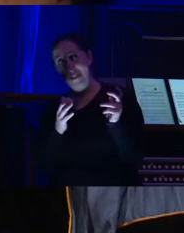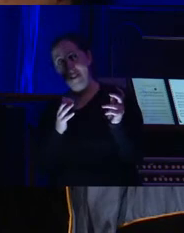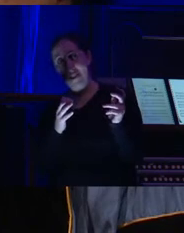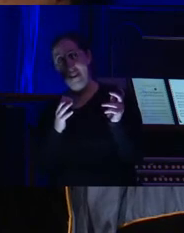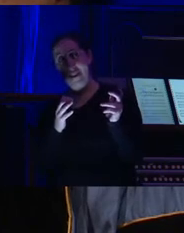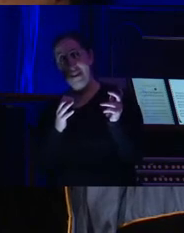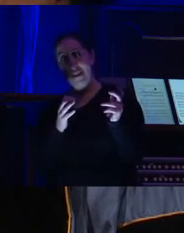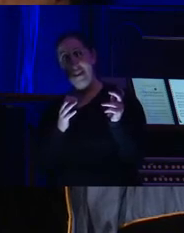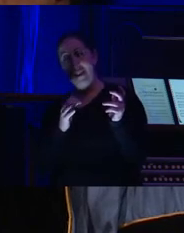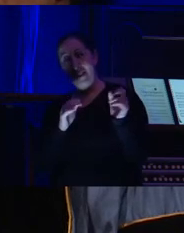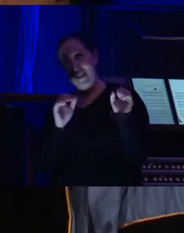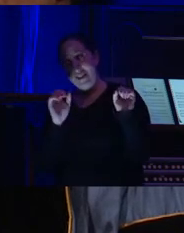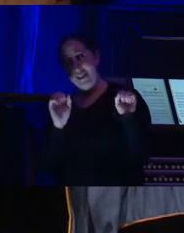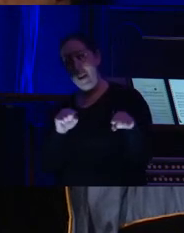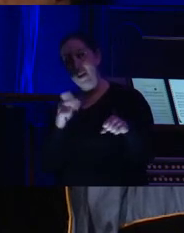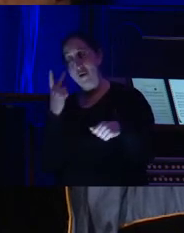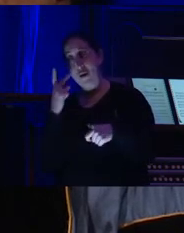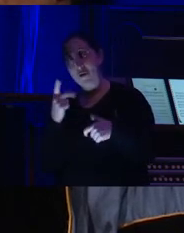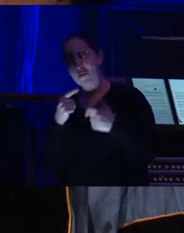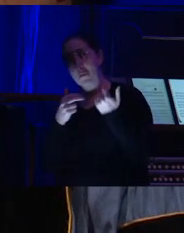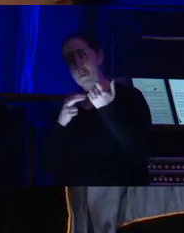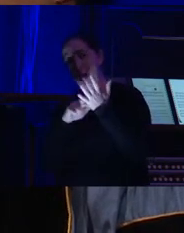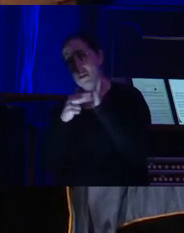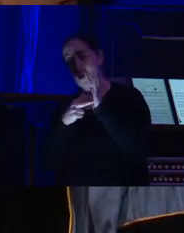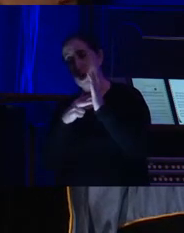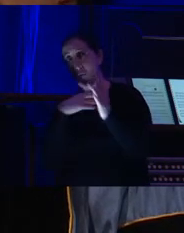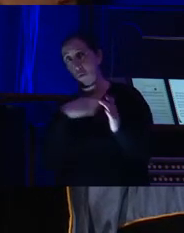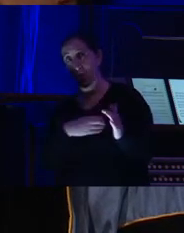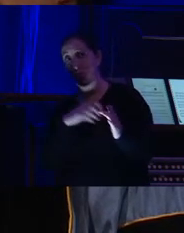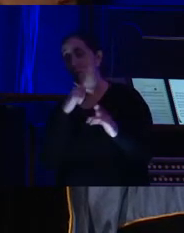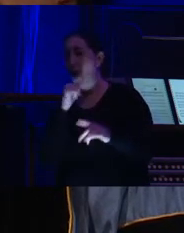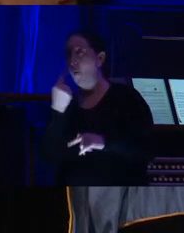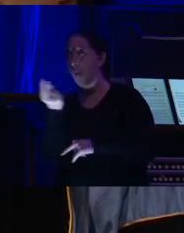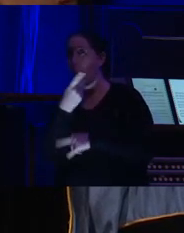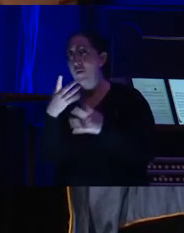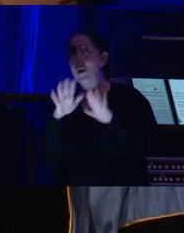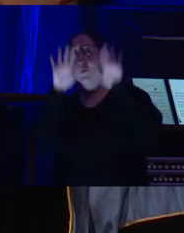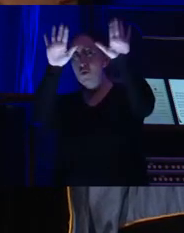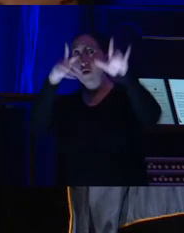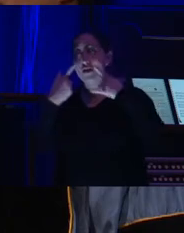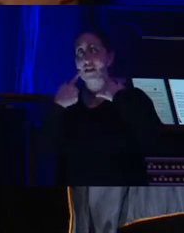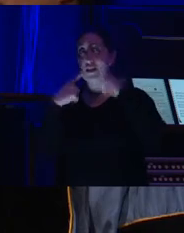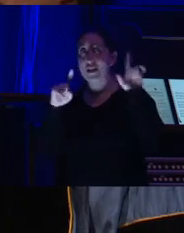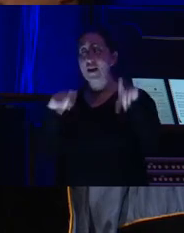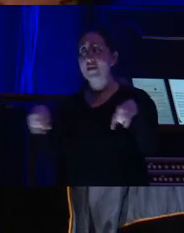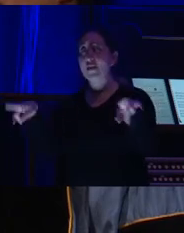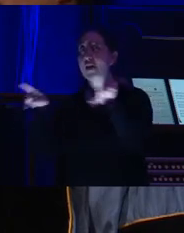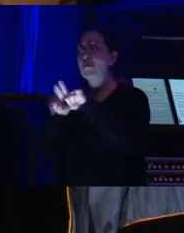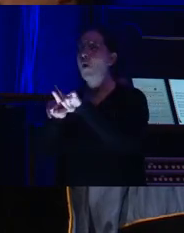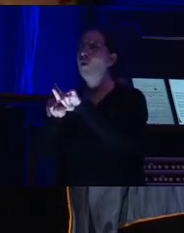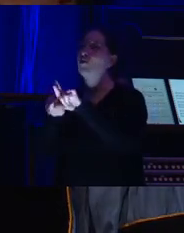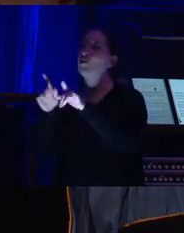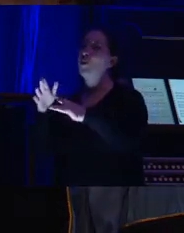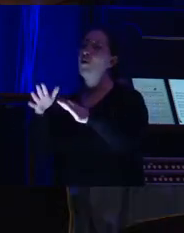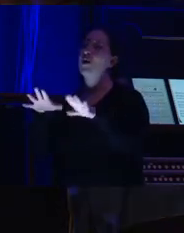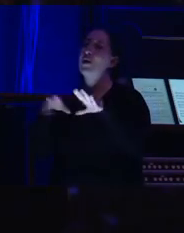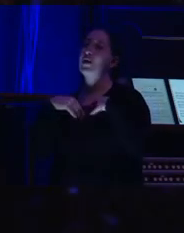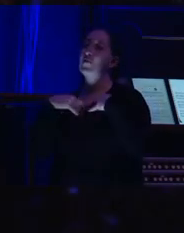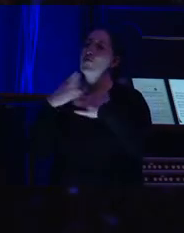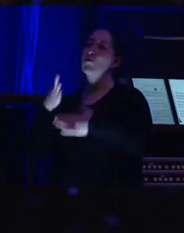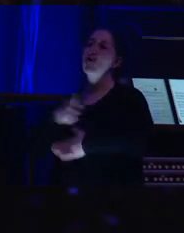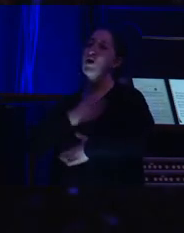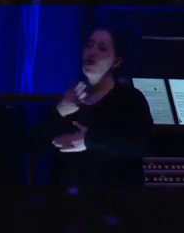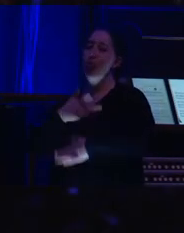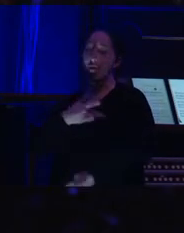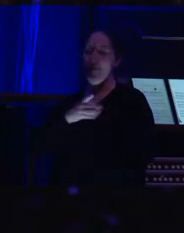the stands, Santa, and wishing you not only great success, but also great joy and genuine